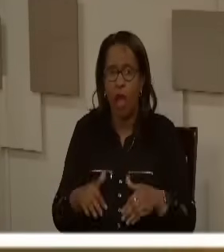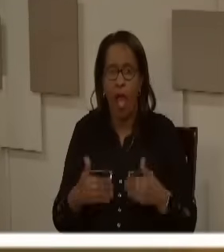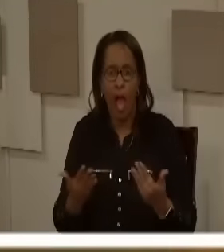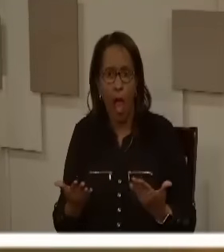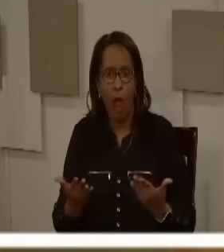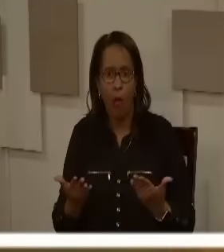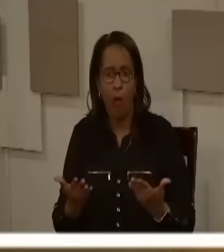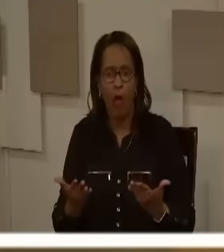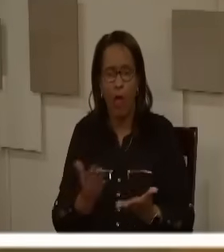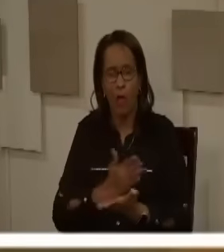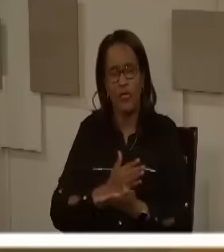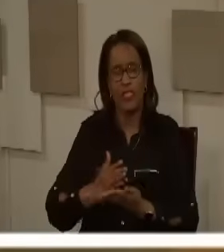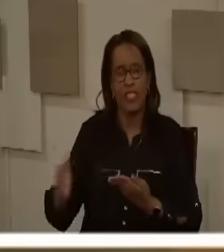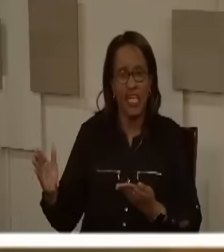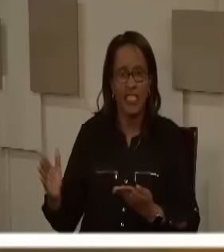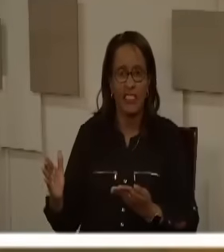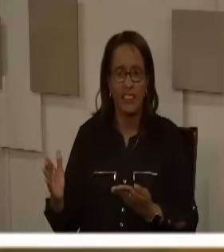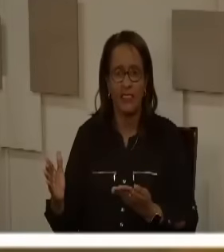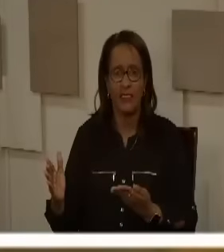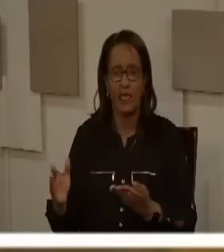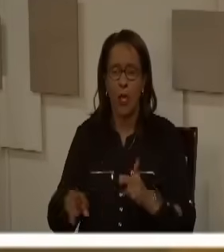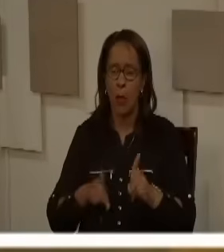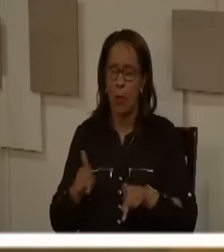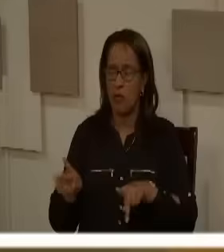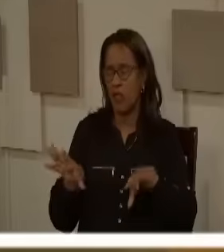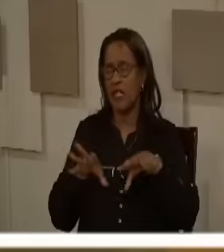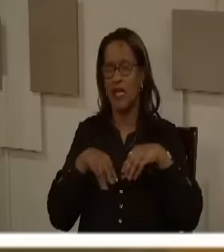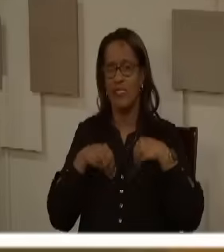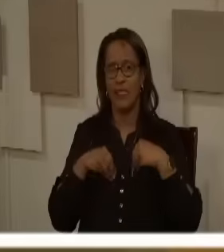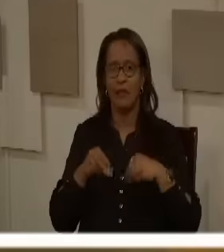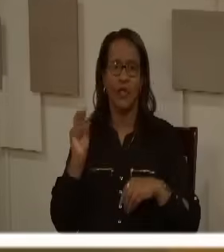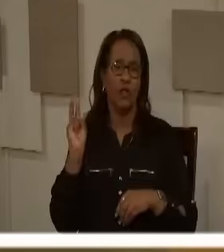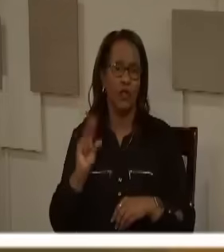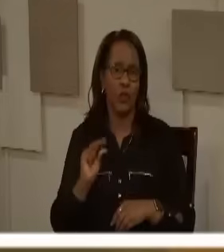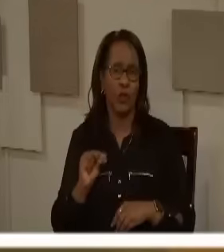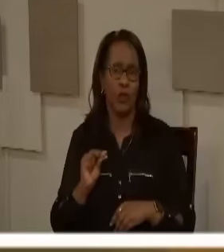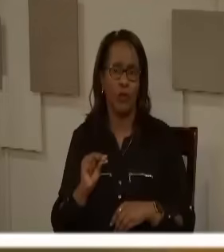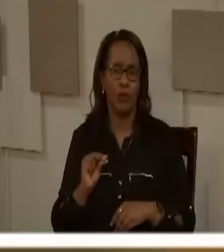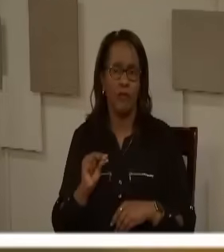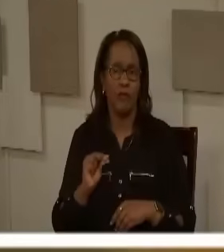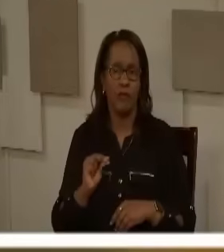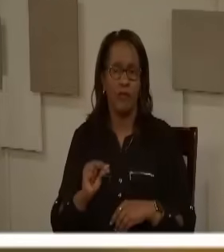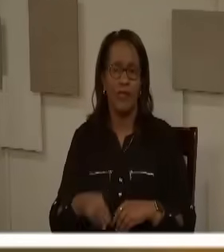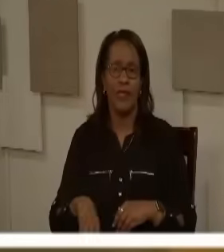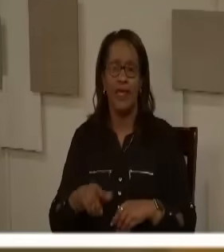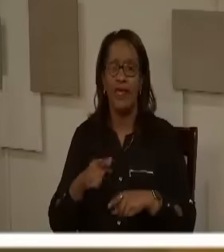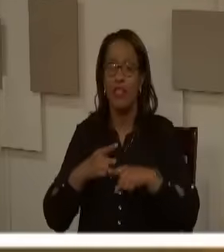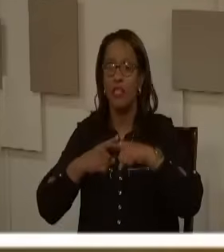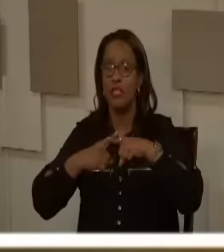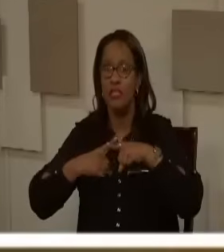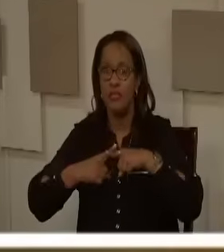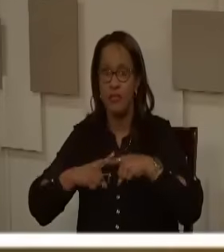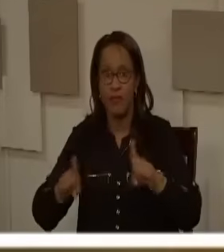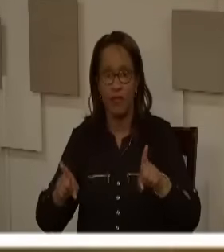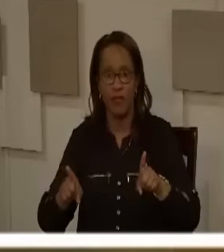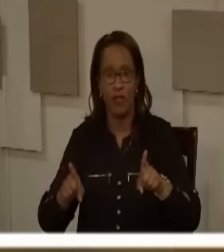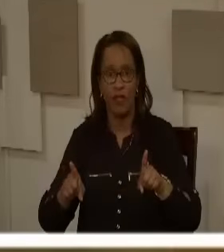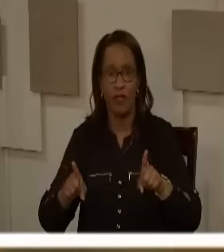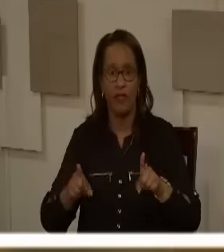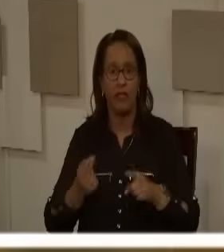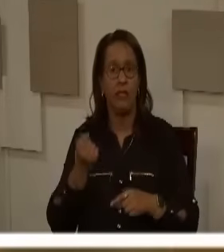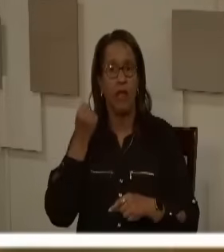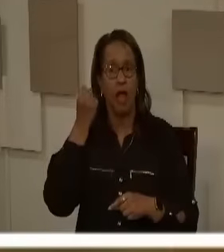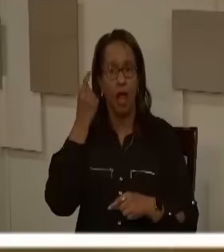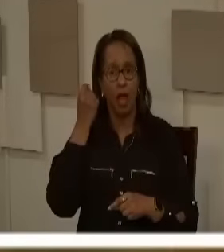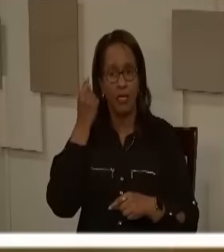something rejected and despised by men. It's something totally different, brothers and sisters, to